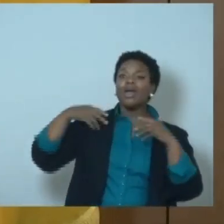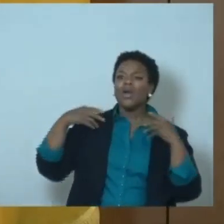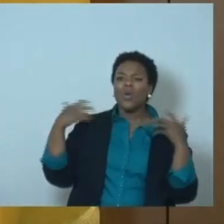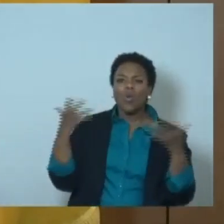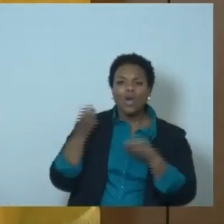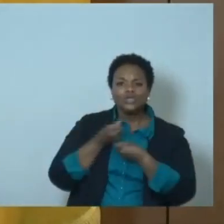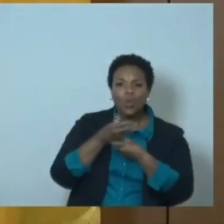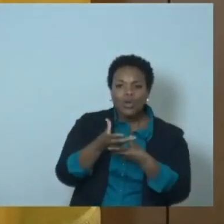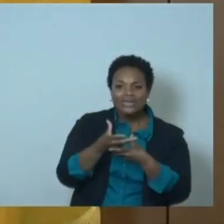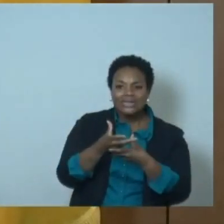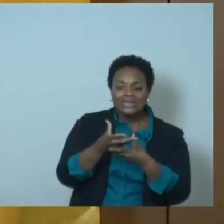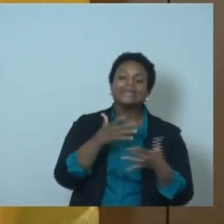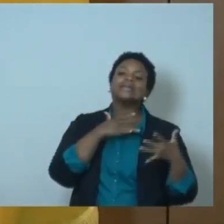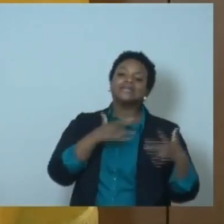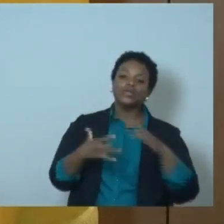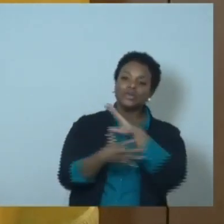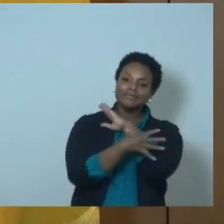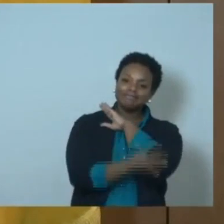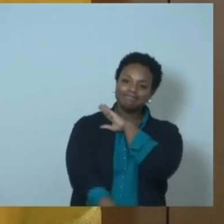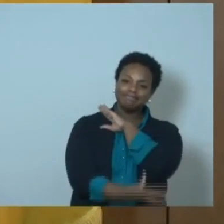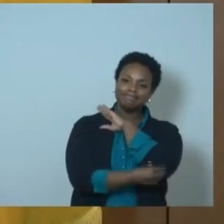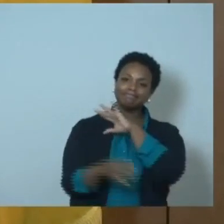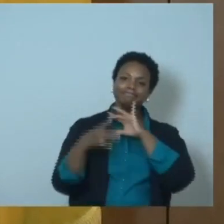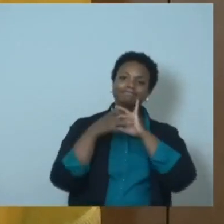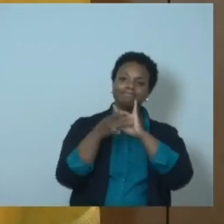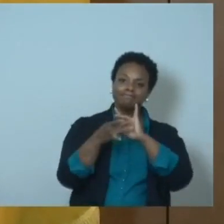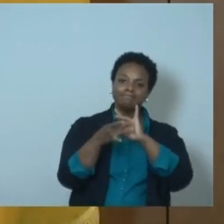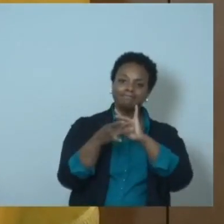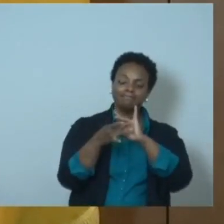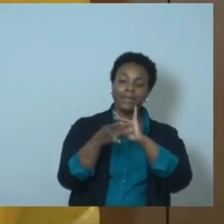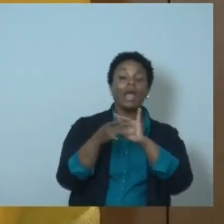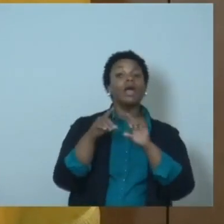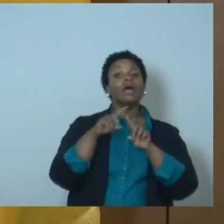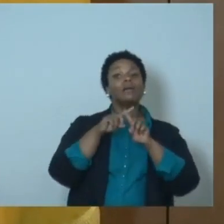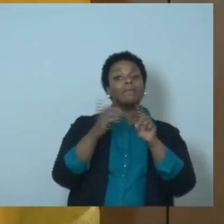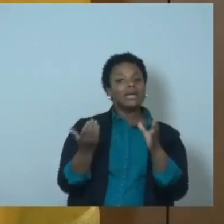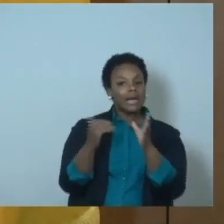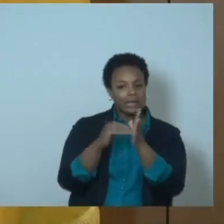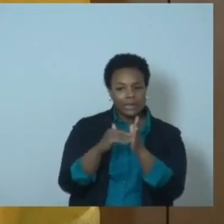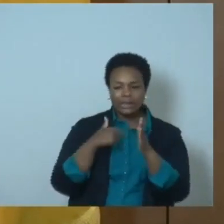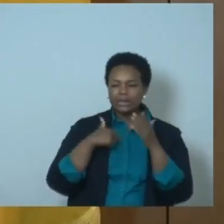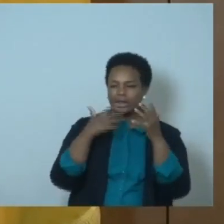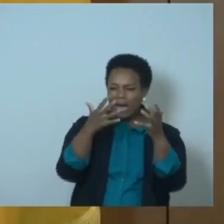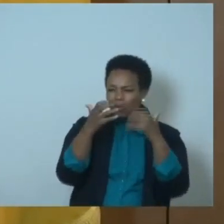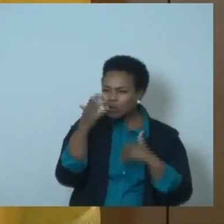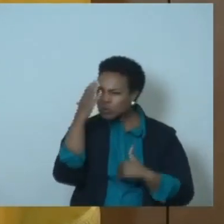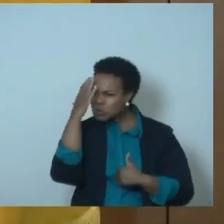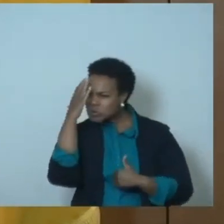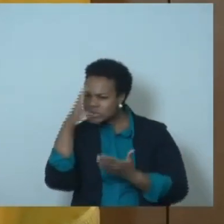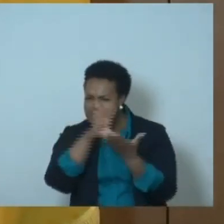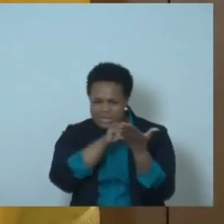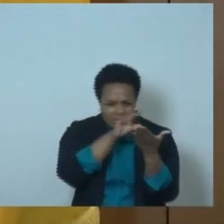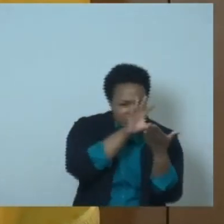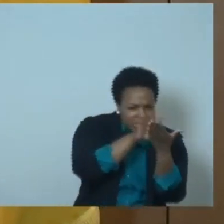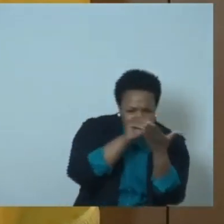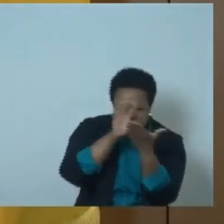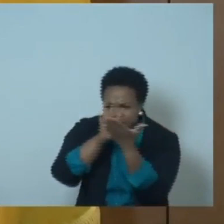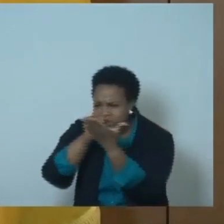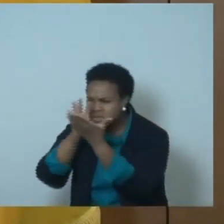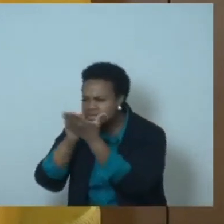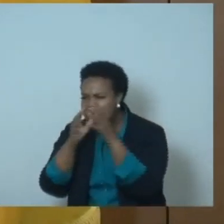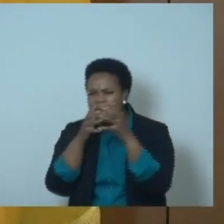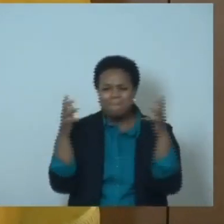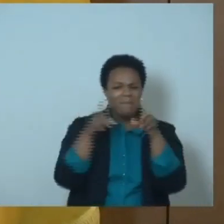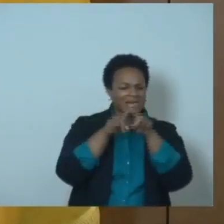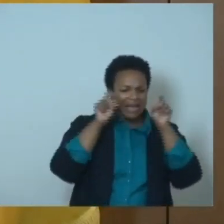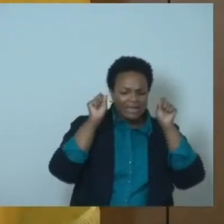but my interest in knowing as much as we need to know, because we can save lives and we get the